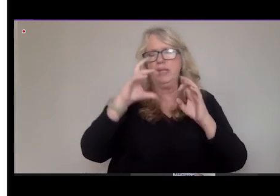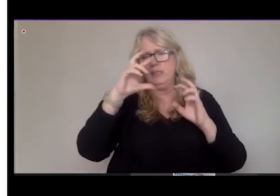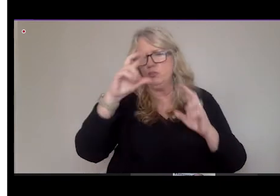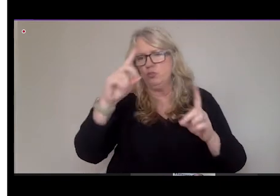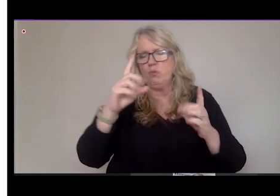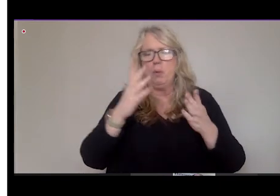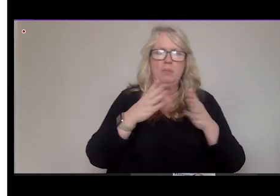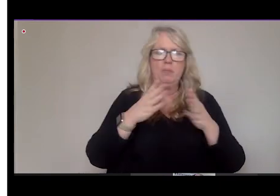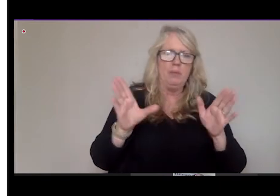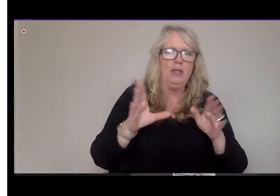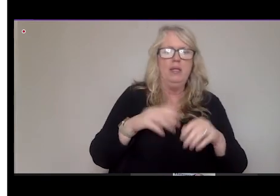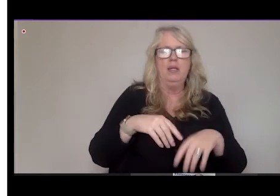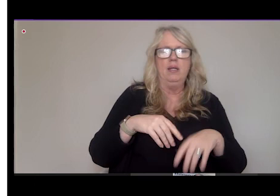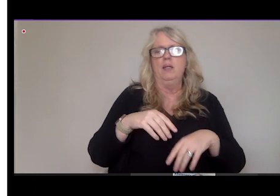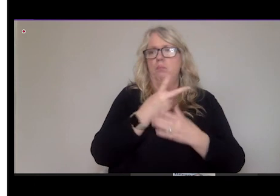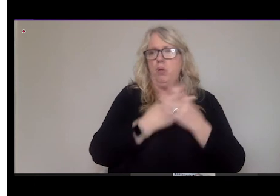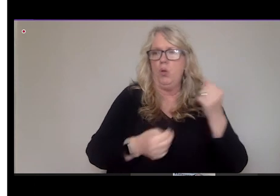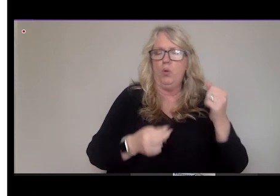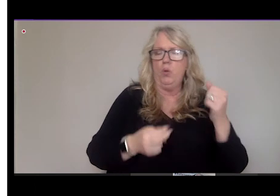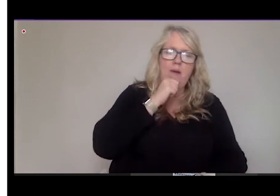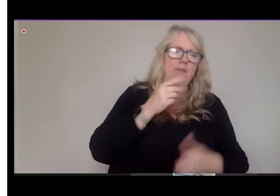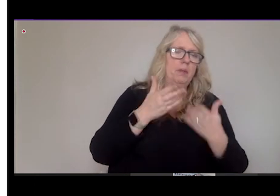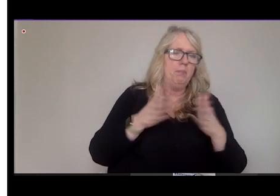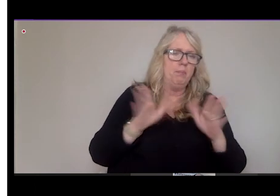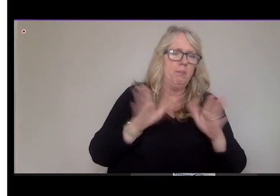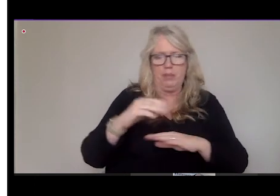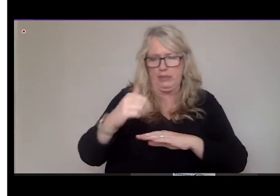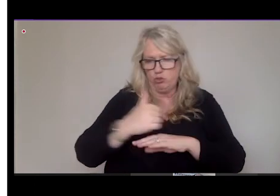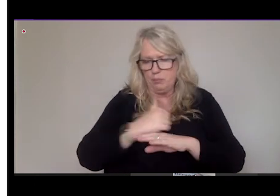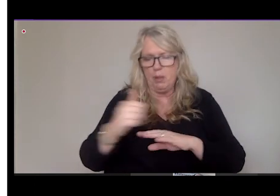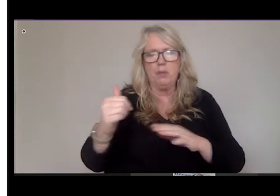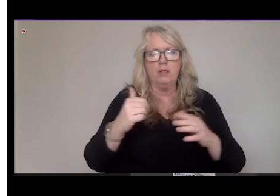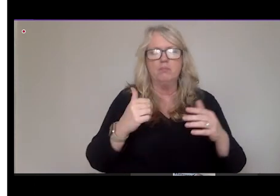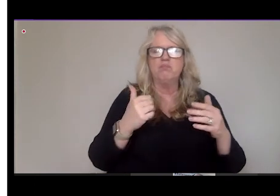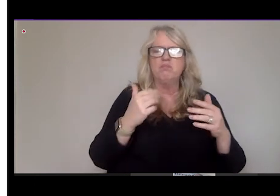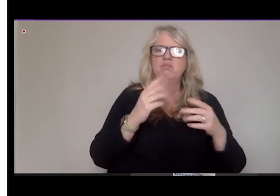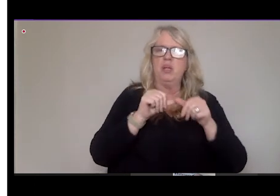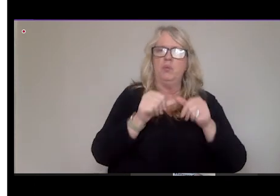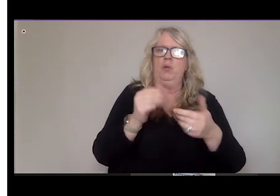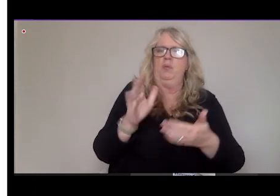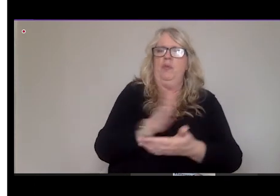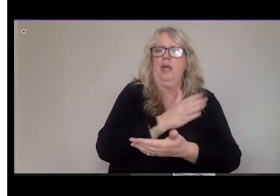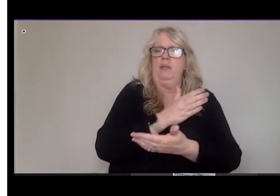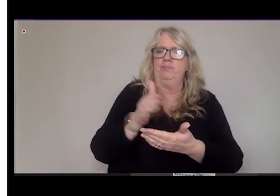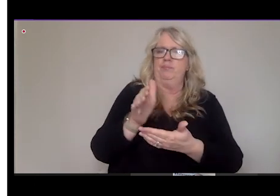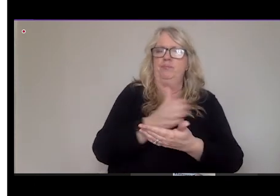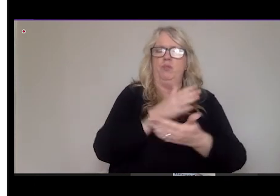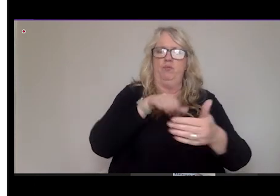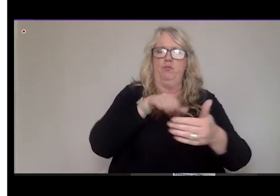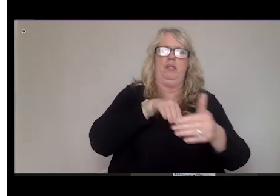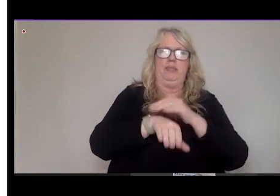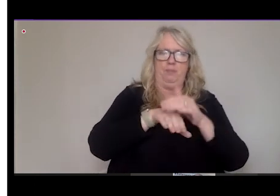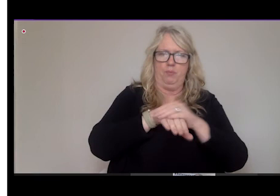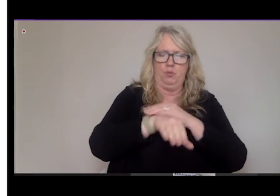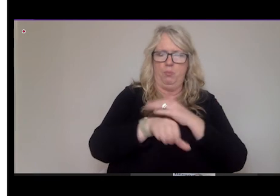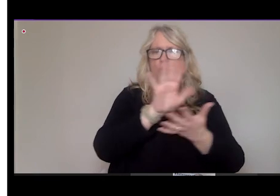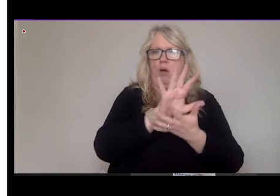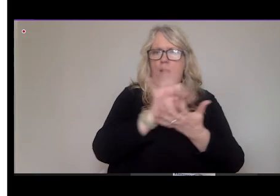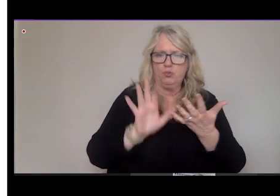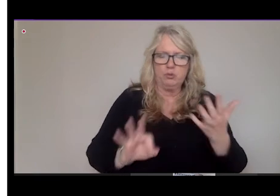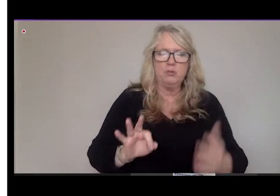students, educators, pupil transportation, and public transportation. And this creates a continuum of